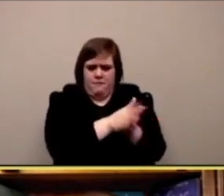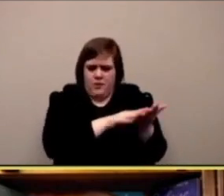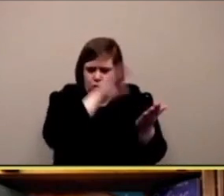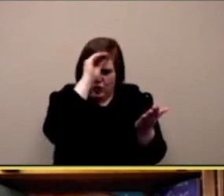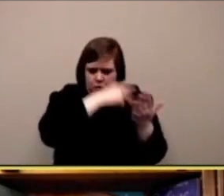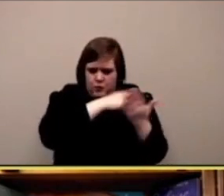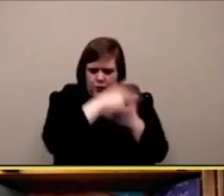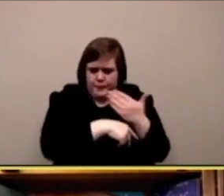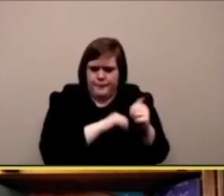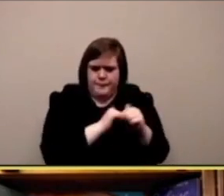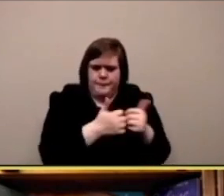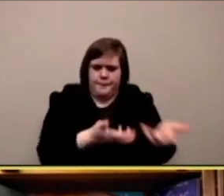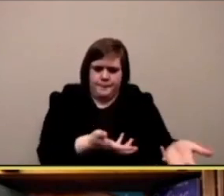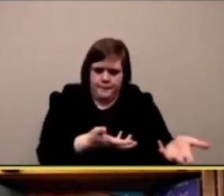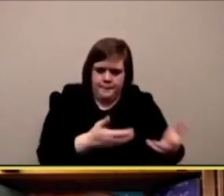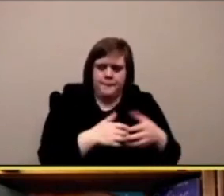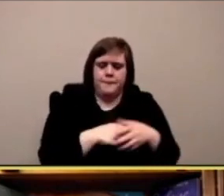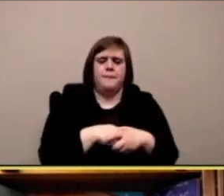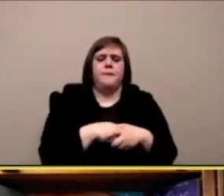game programming sessions,